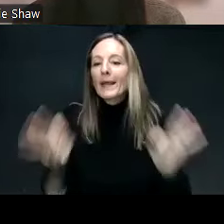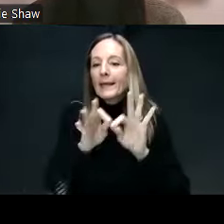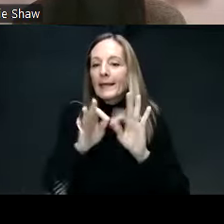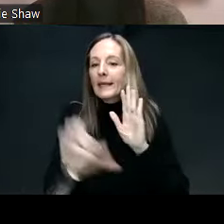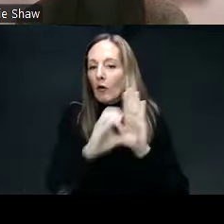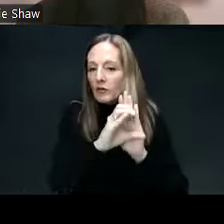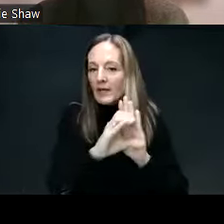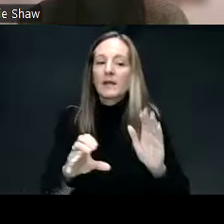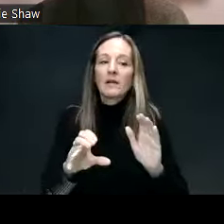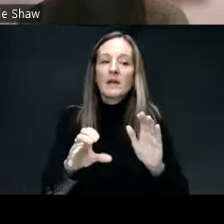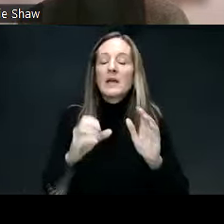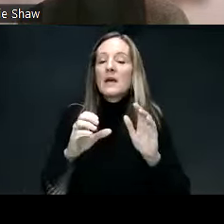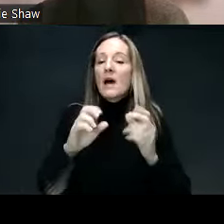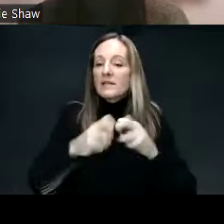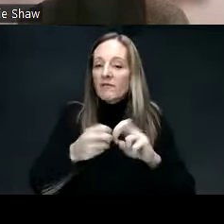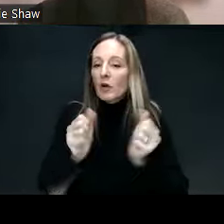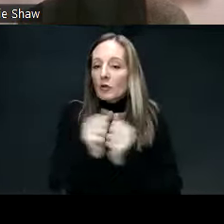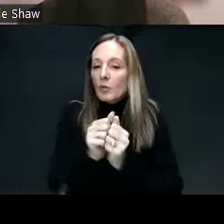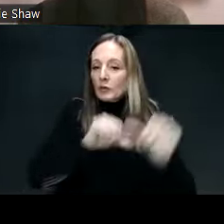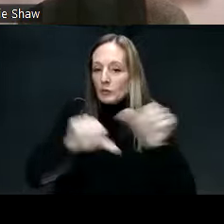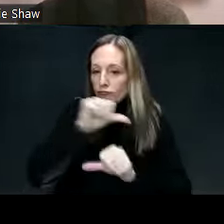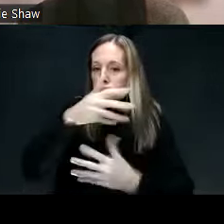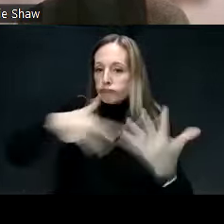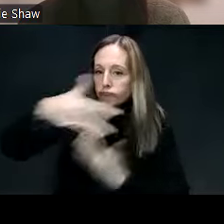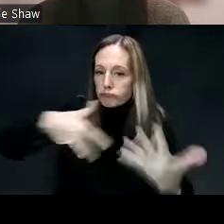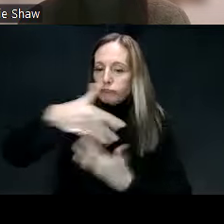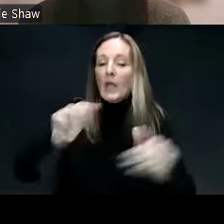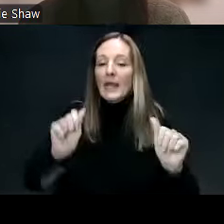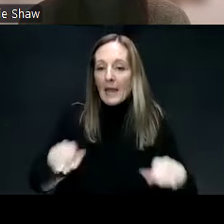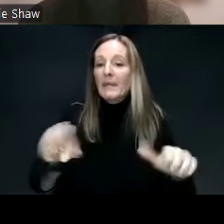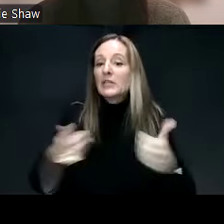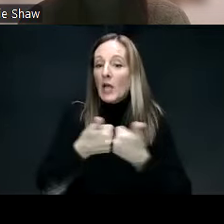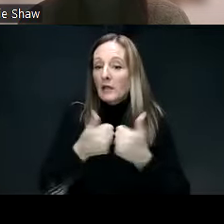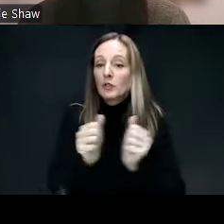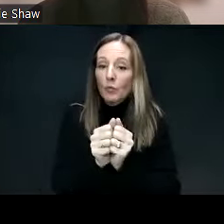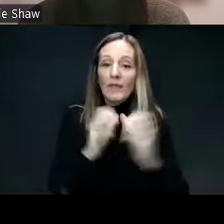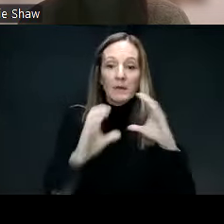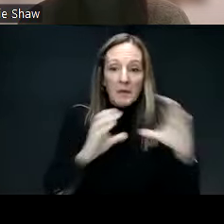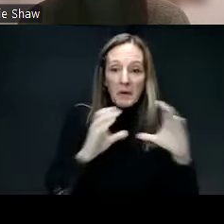difficulties in social interaction. There can be challenges in communication, and then there are also some